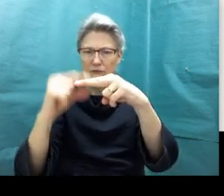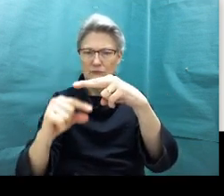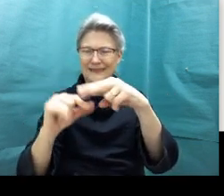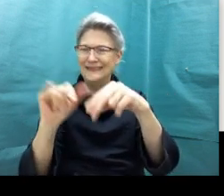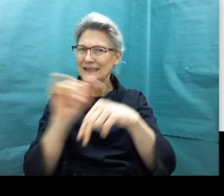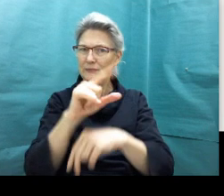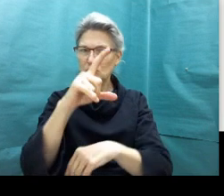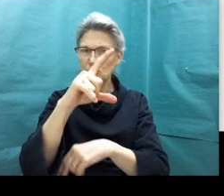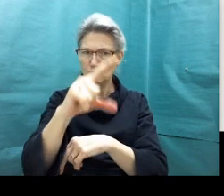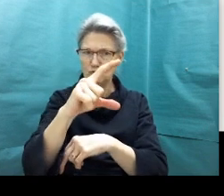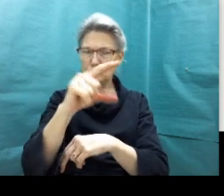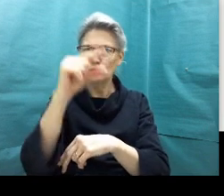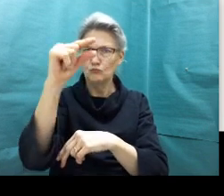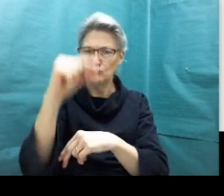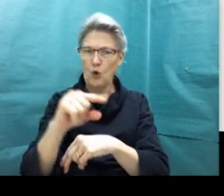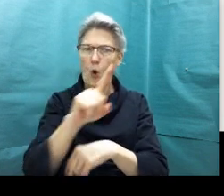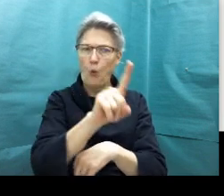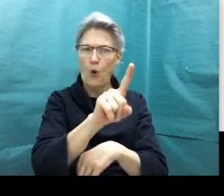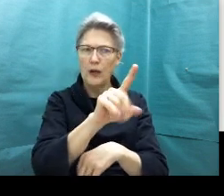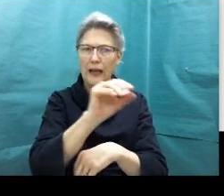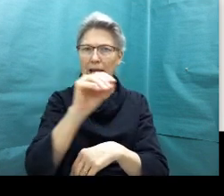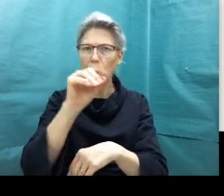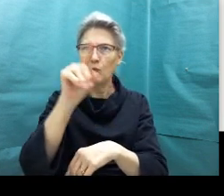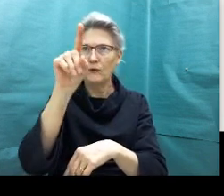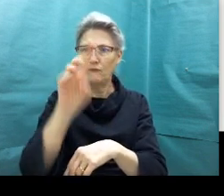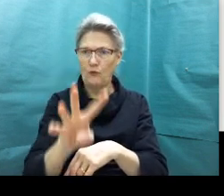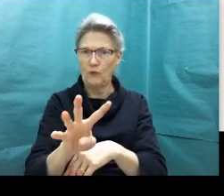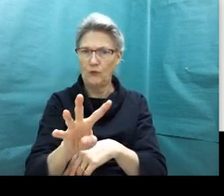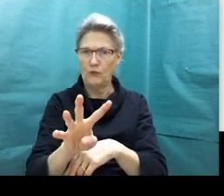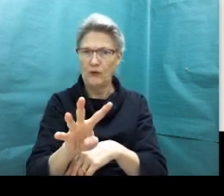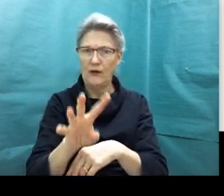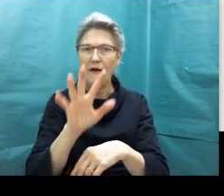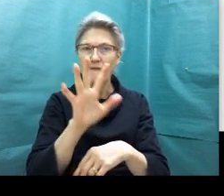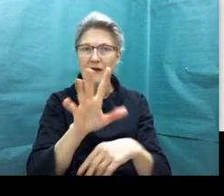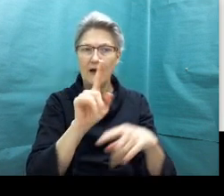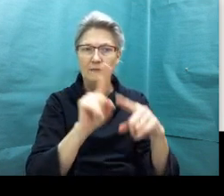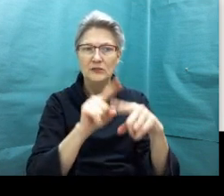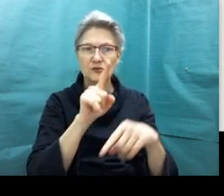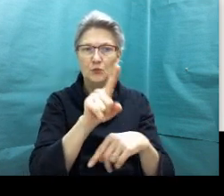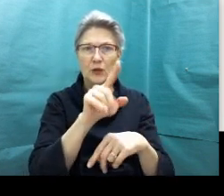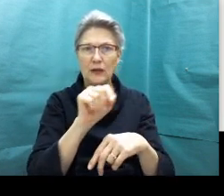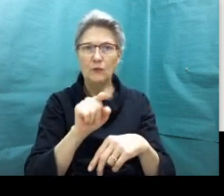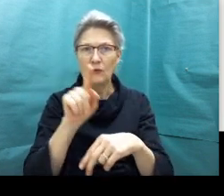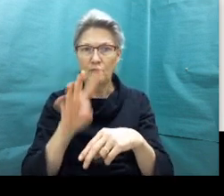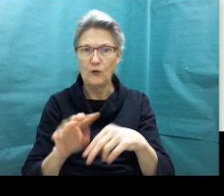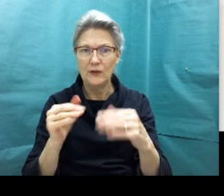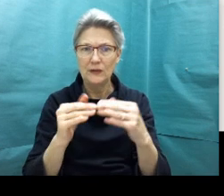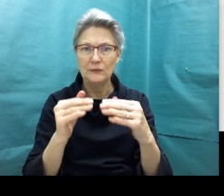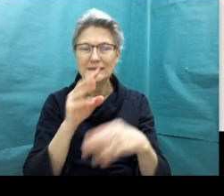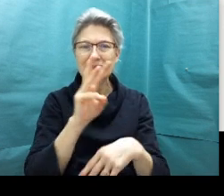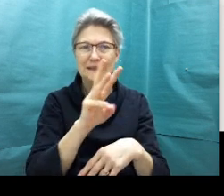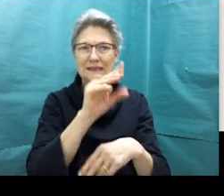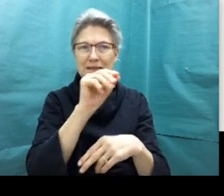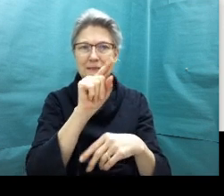1/4. So 5 plus 1 1/4 is 6 1/4. So we figured that one out. So we know